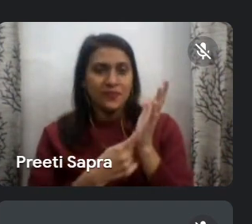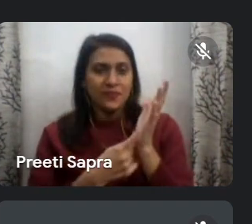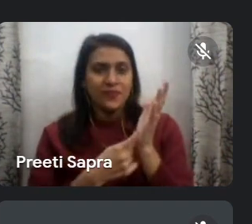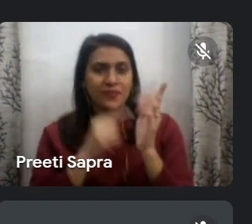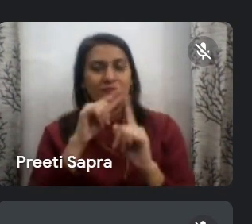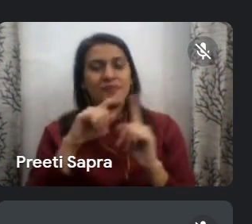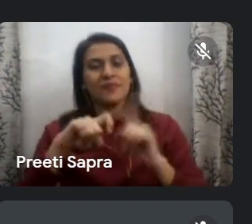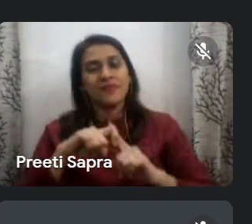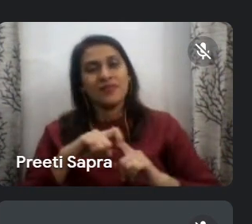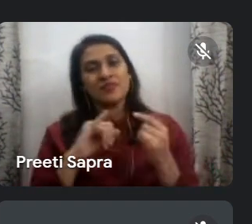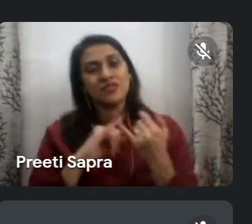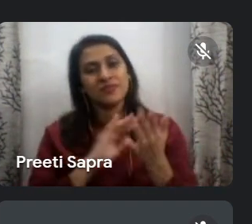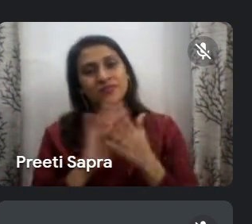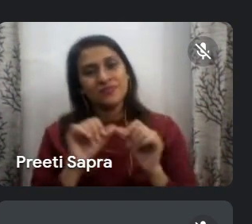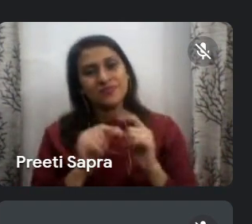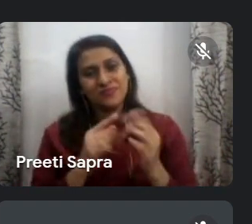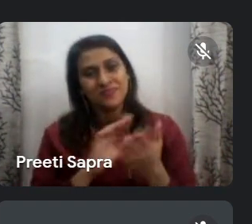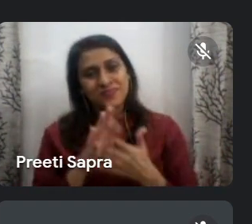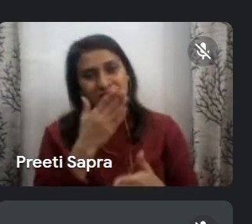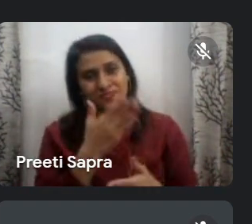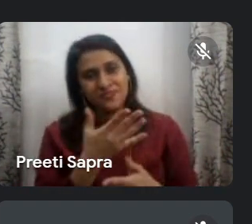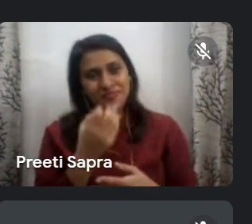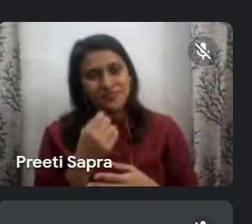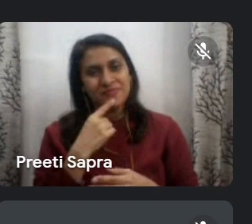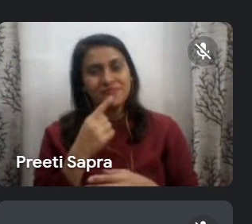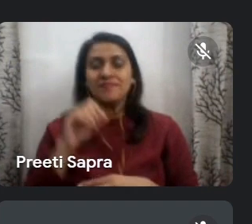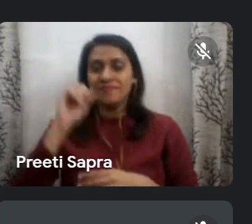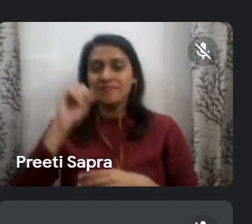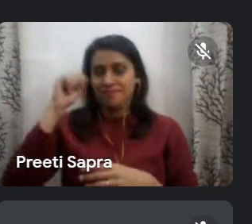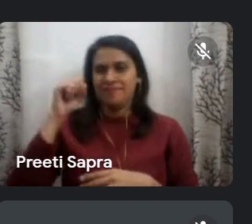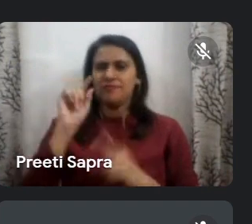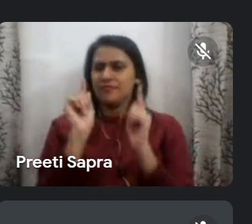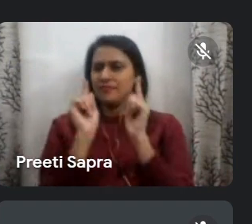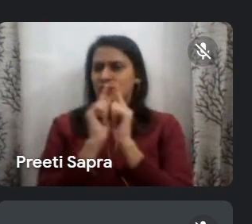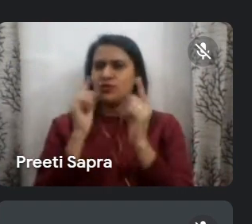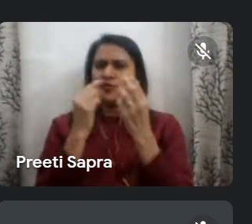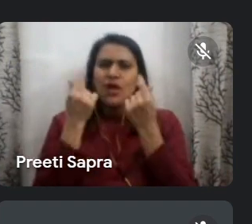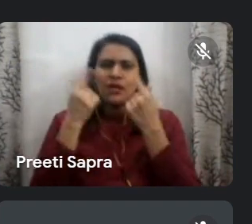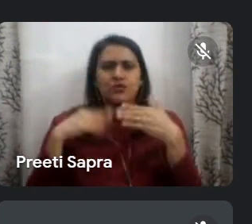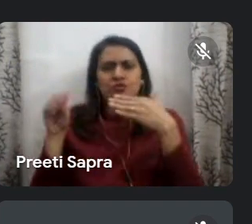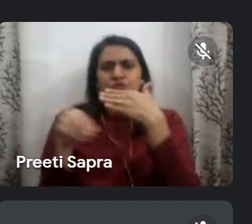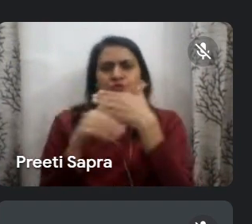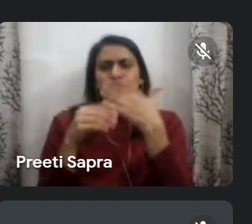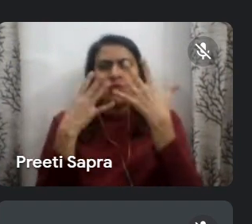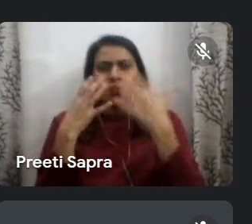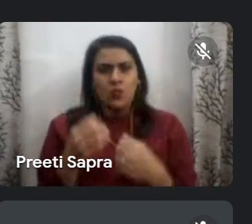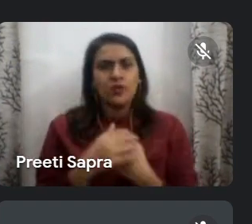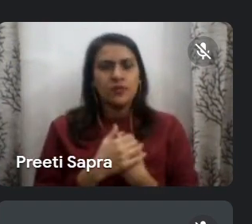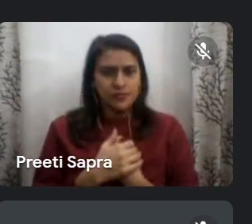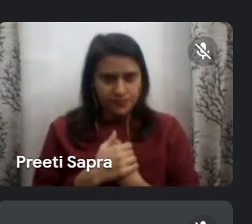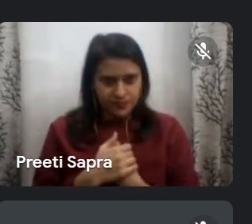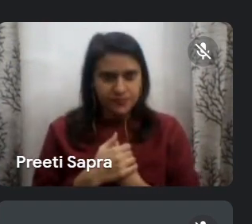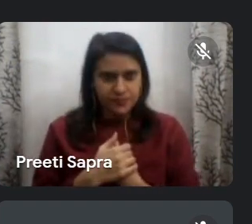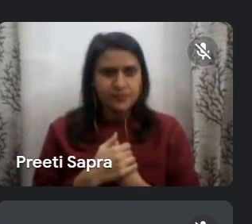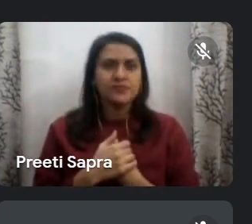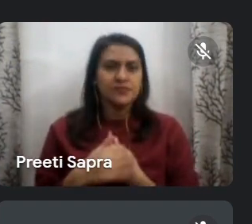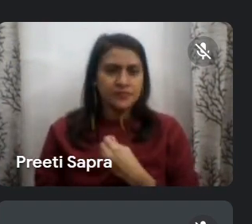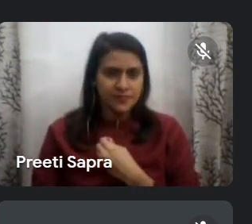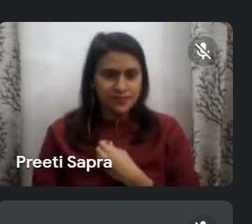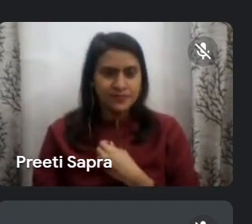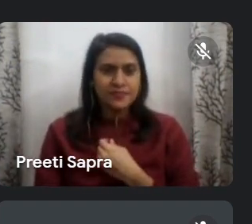Hi. Just a very quick add on, and this is very much in